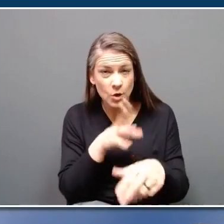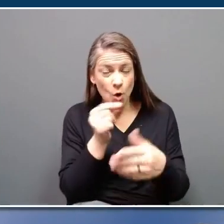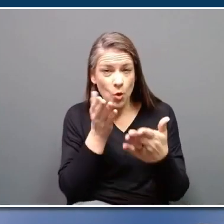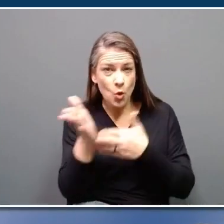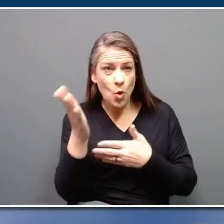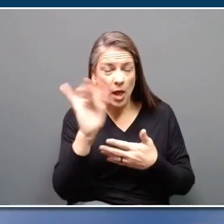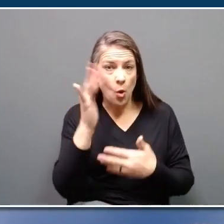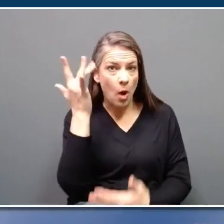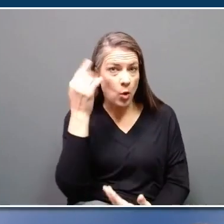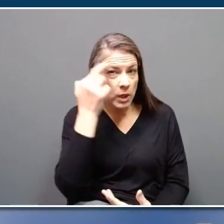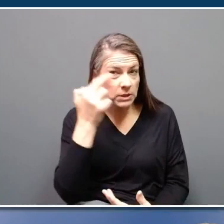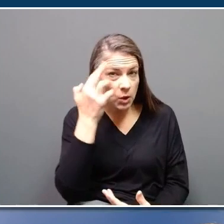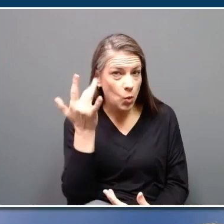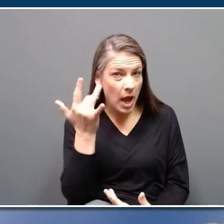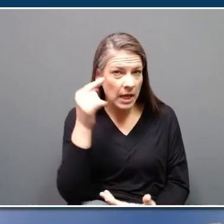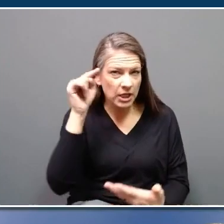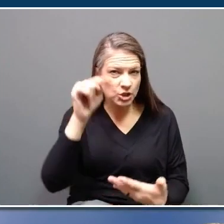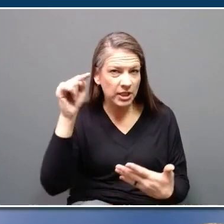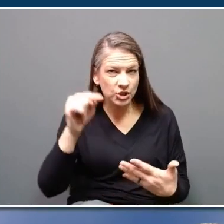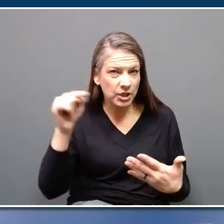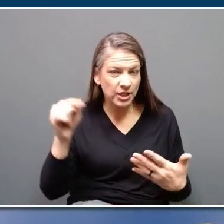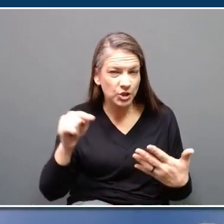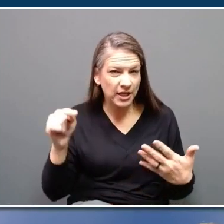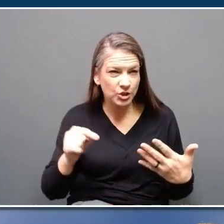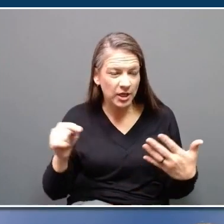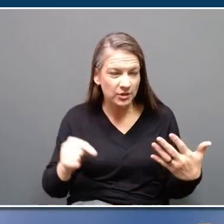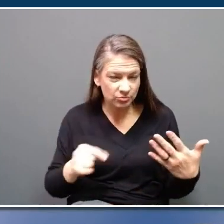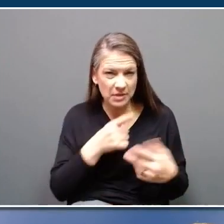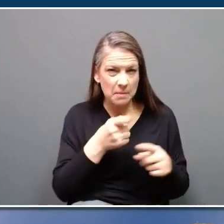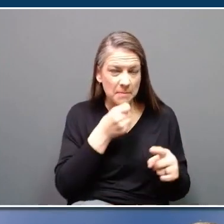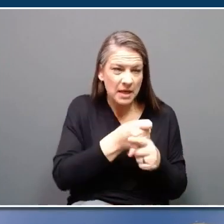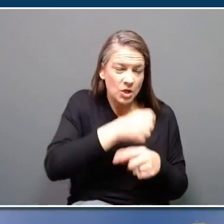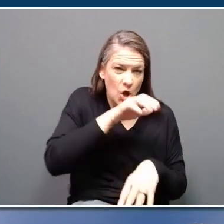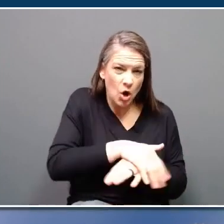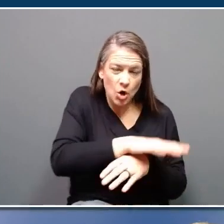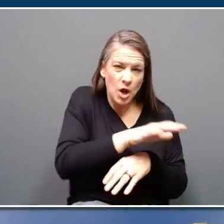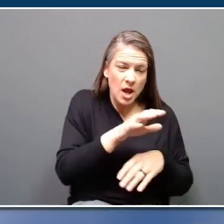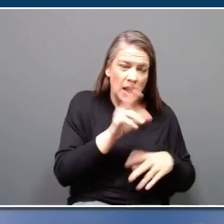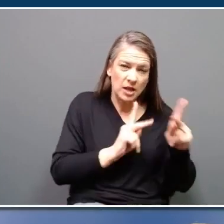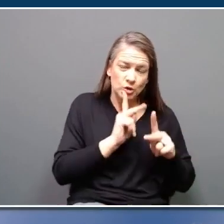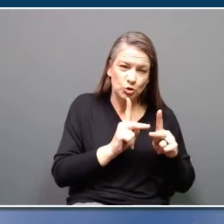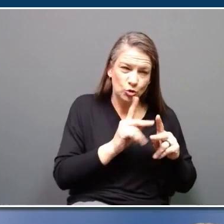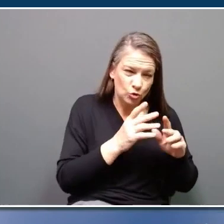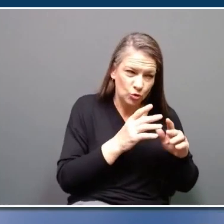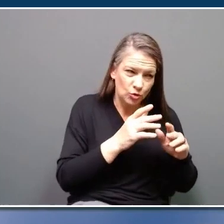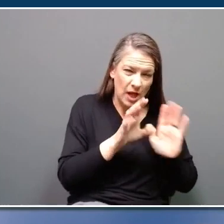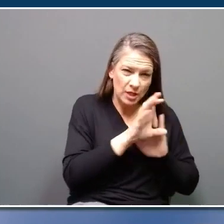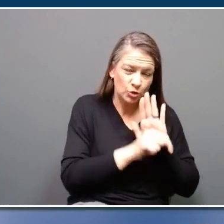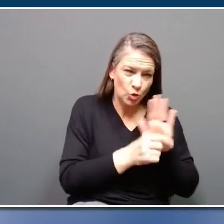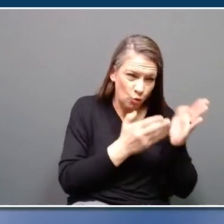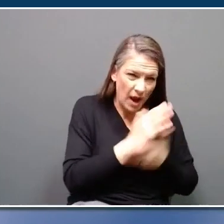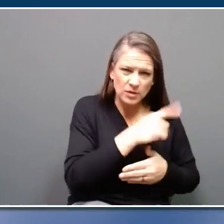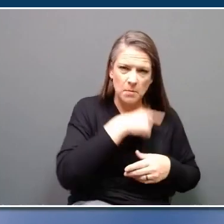for each of these and what impacts it has on constitutional rights, we would have to issue them with every Kentucky colonel